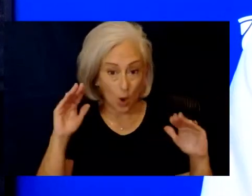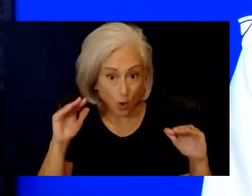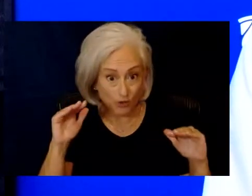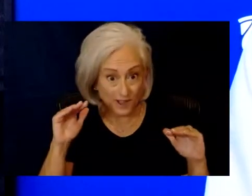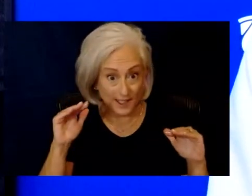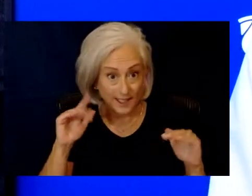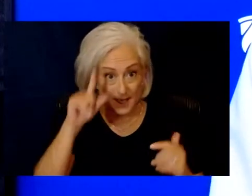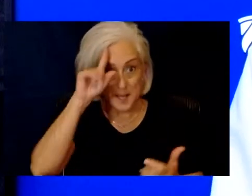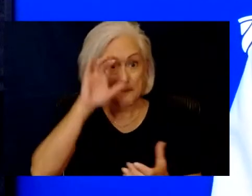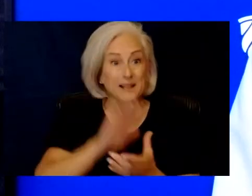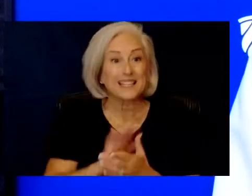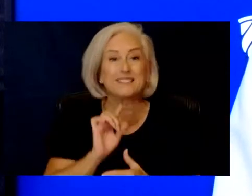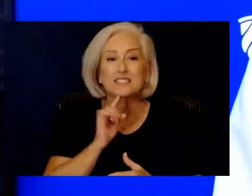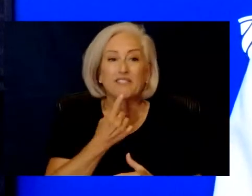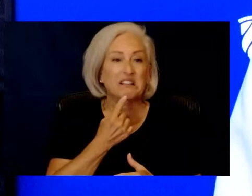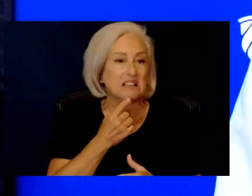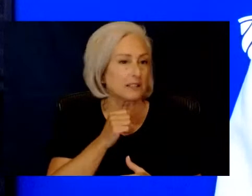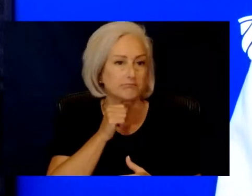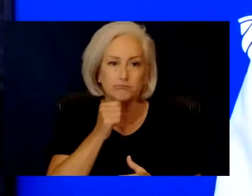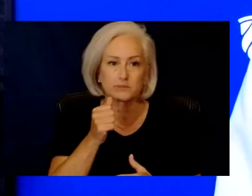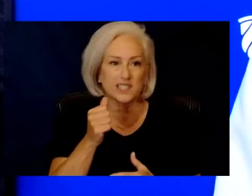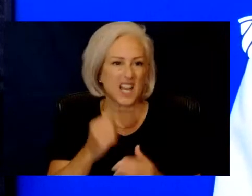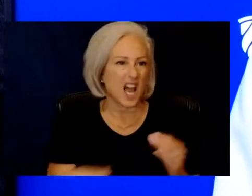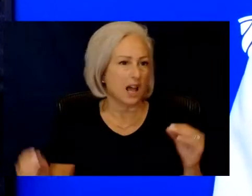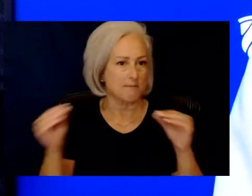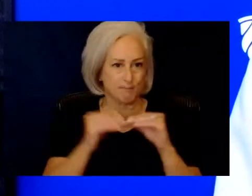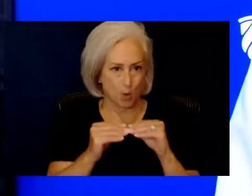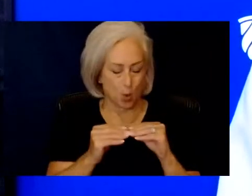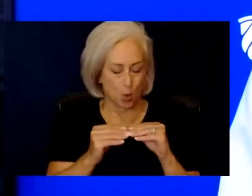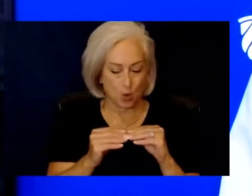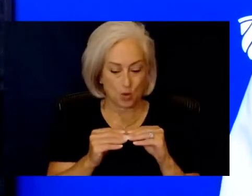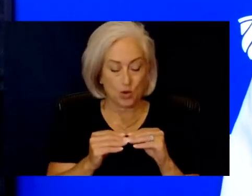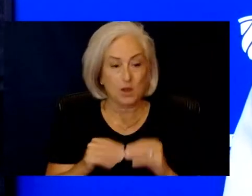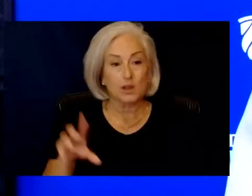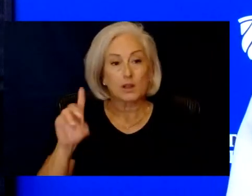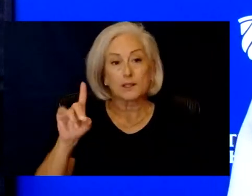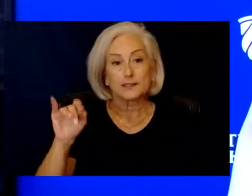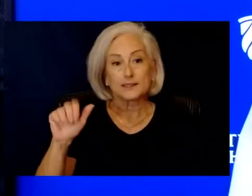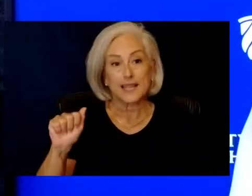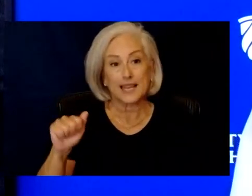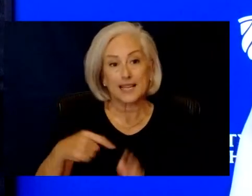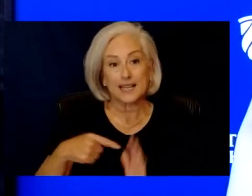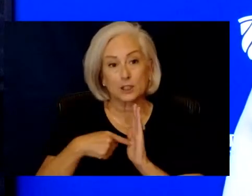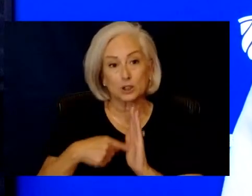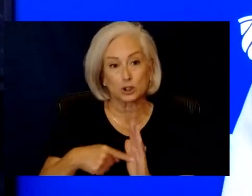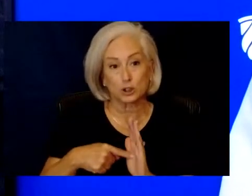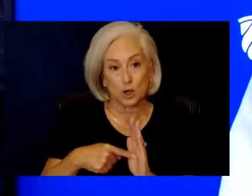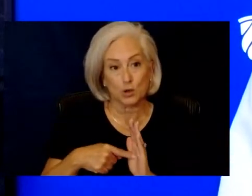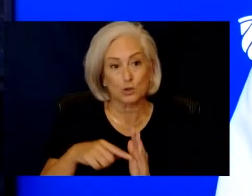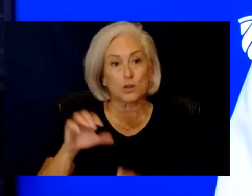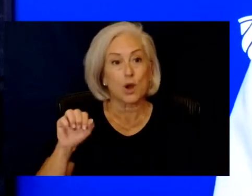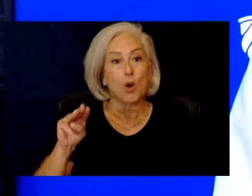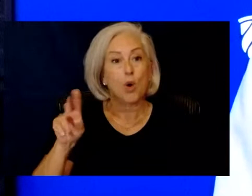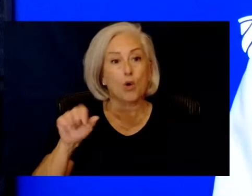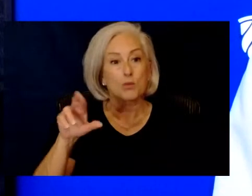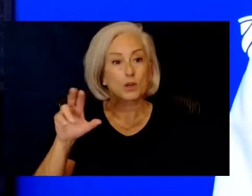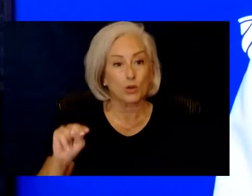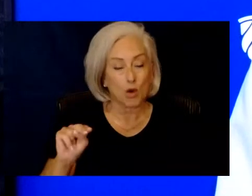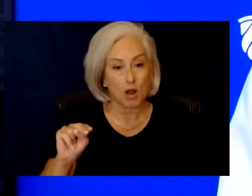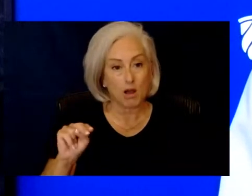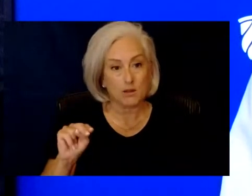not anymore. Certainly the early data would support the fact that Omicron and its subvariants are maybe